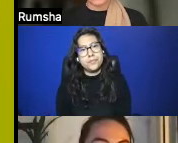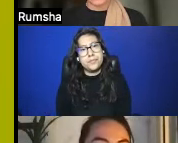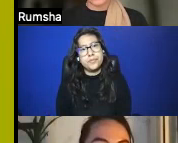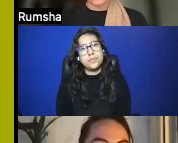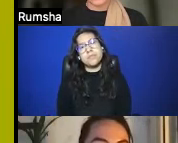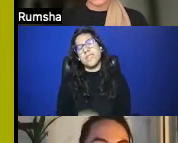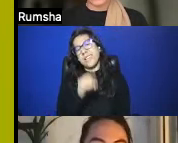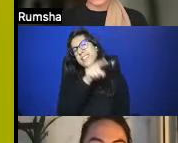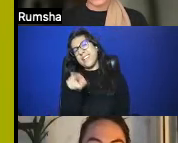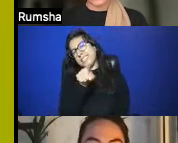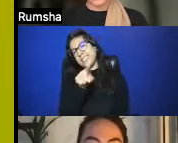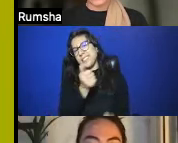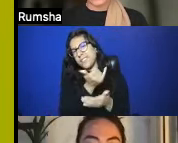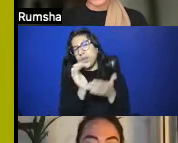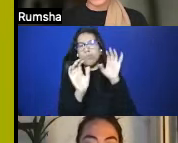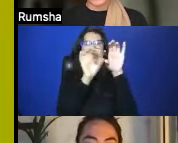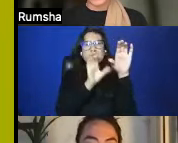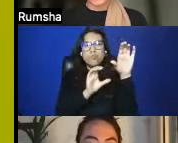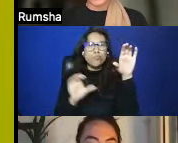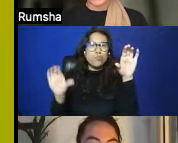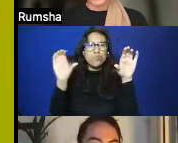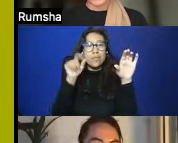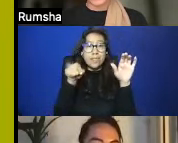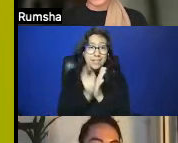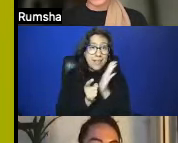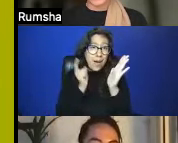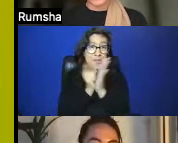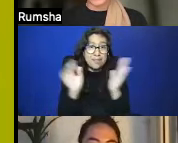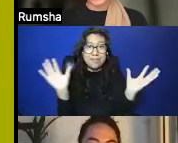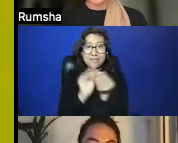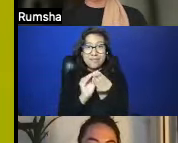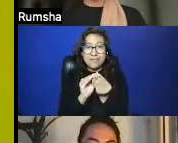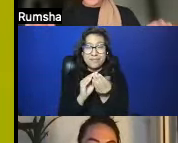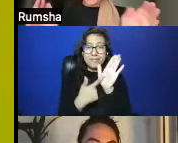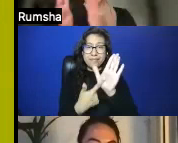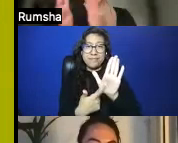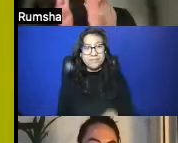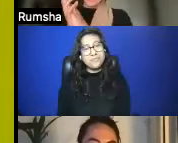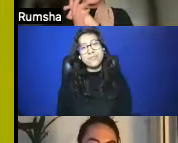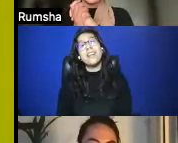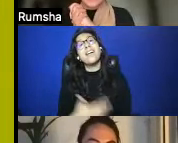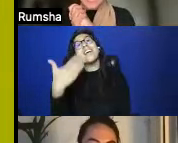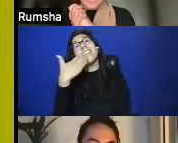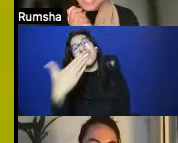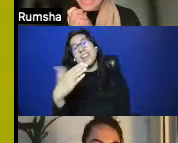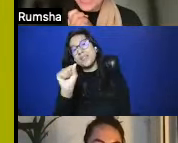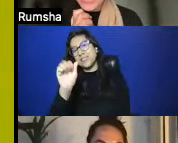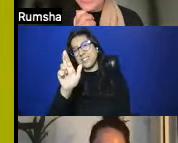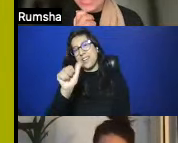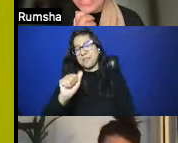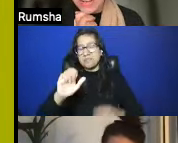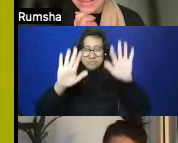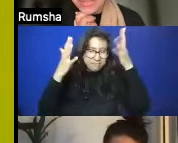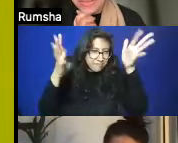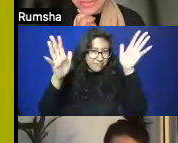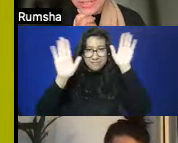So those are some pieces of this hour. Thank you so much, Sarah. That's amazing. Thank you so